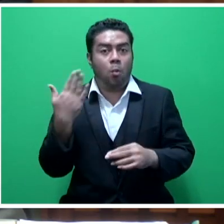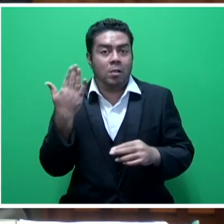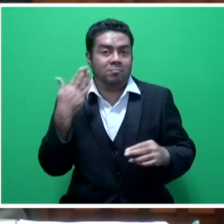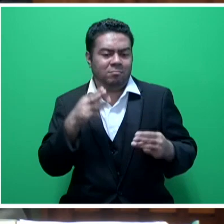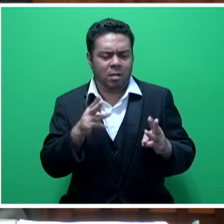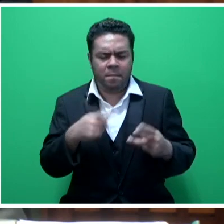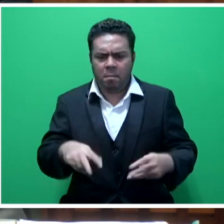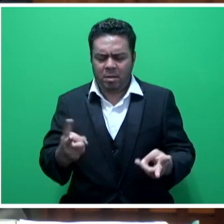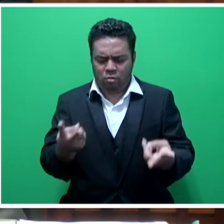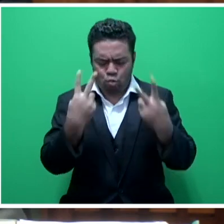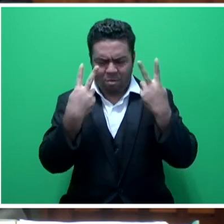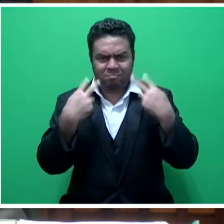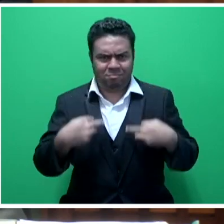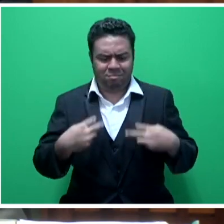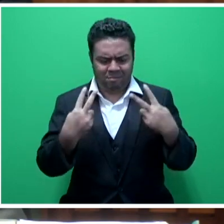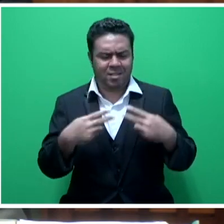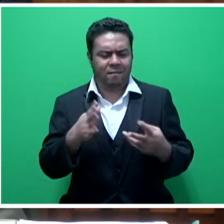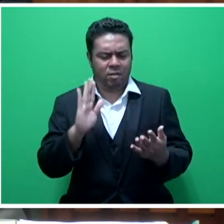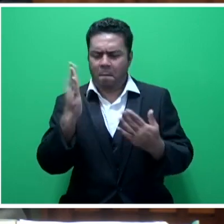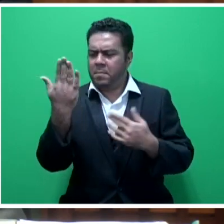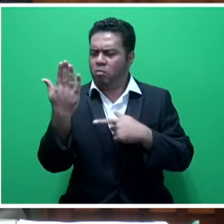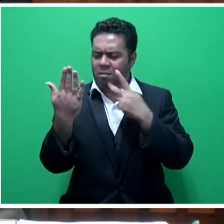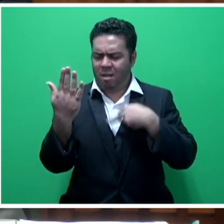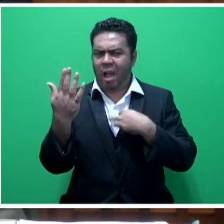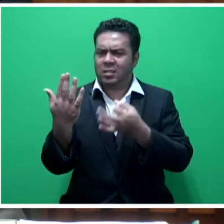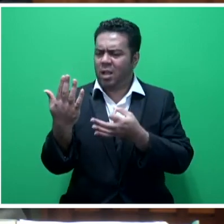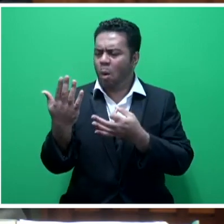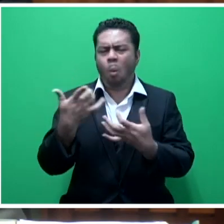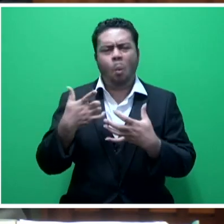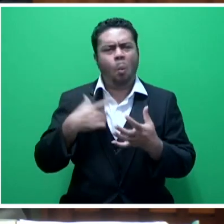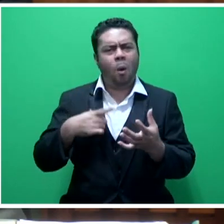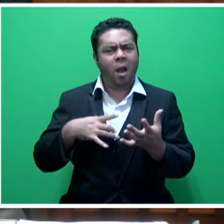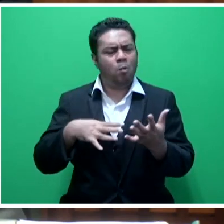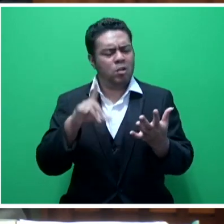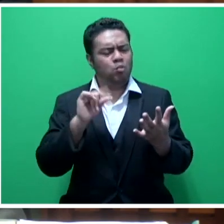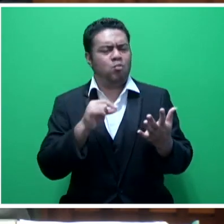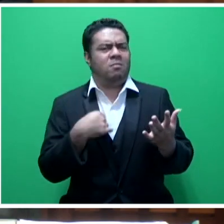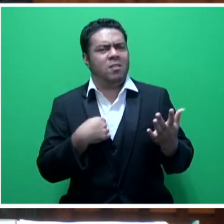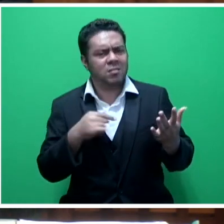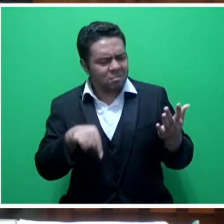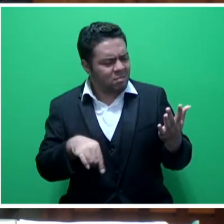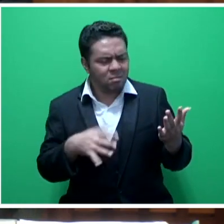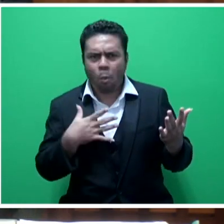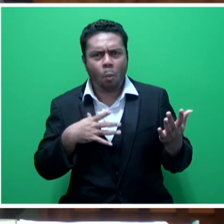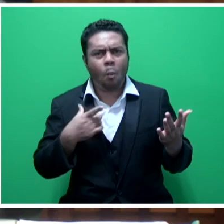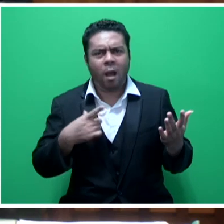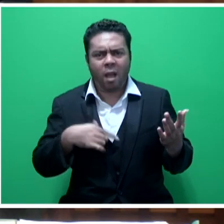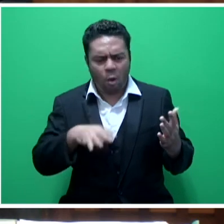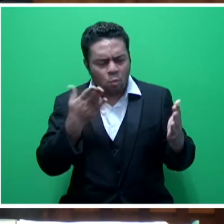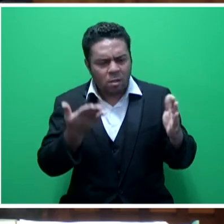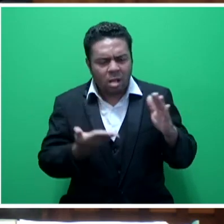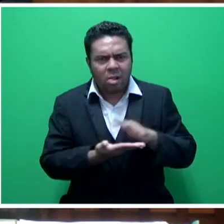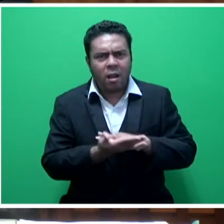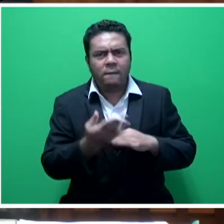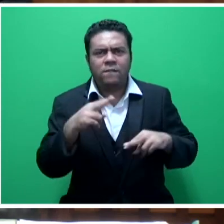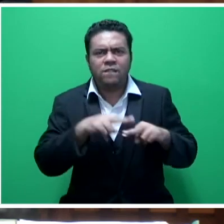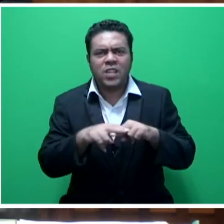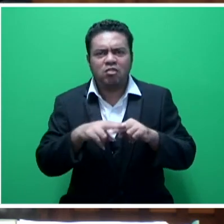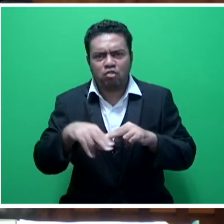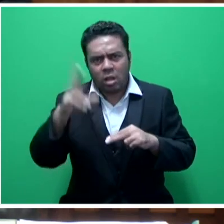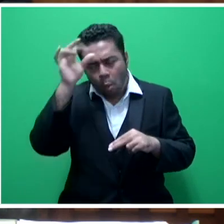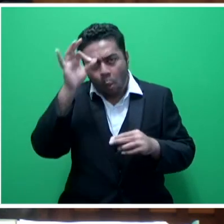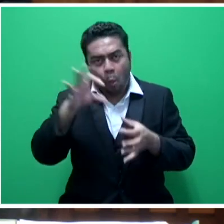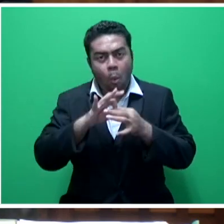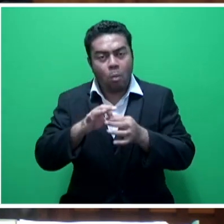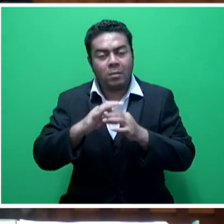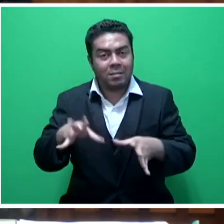look at themselves in the mirror and ask, why are we doing this? They should ask, why are we undermining a Fijian company